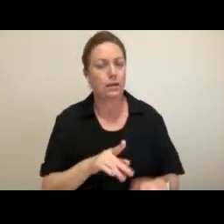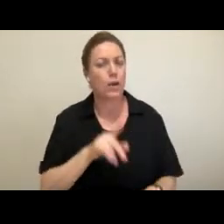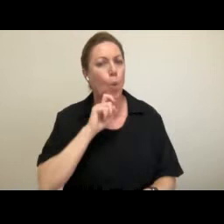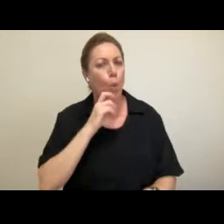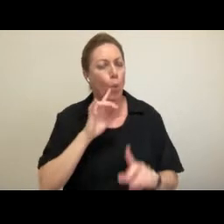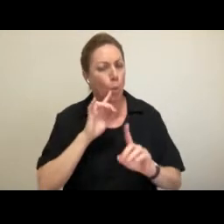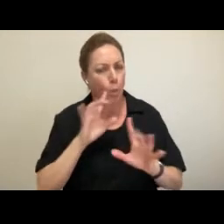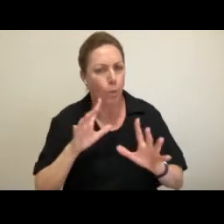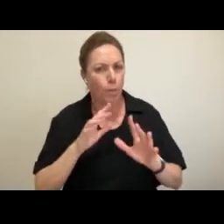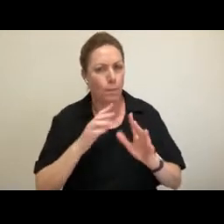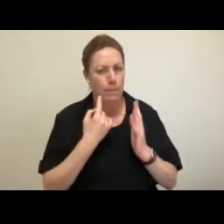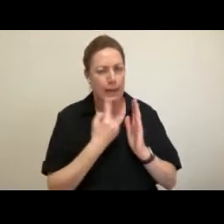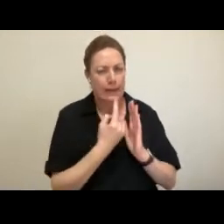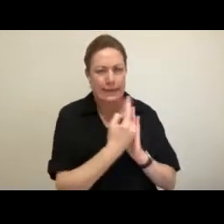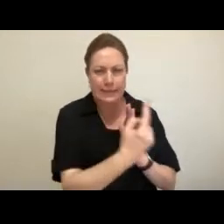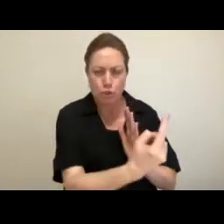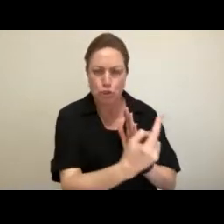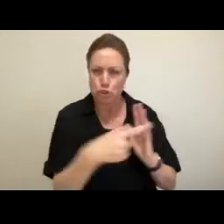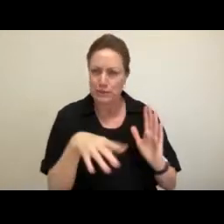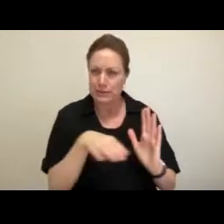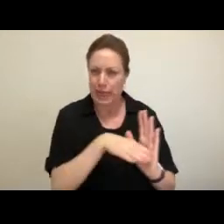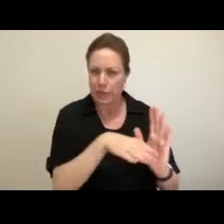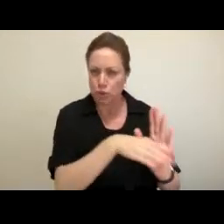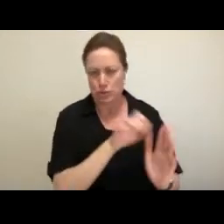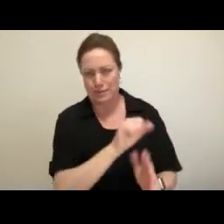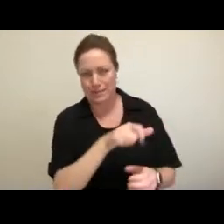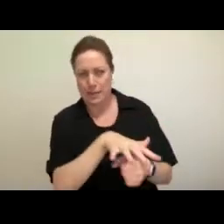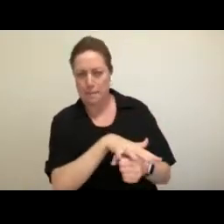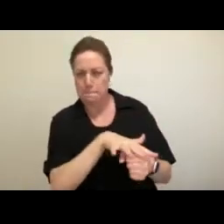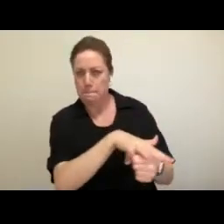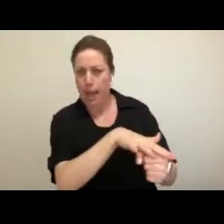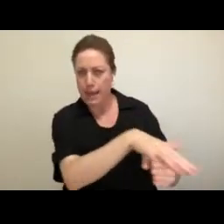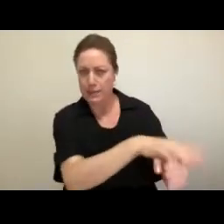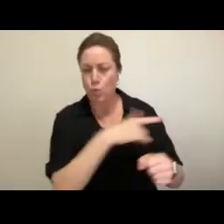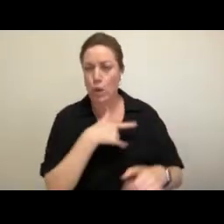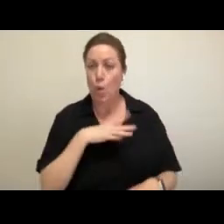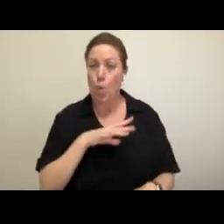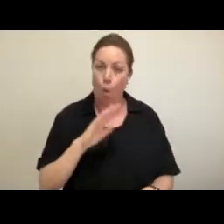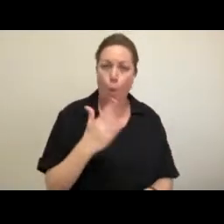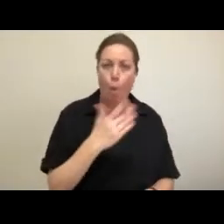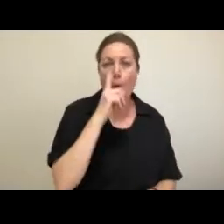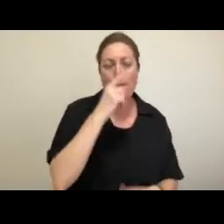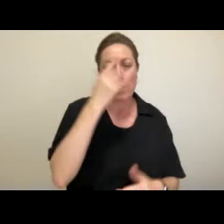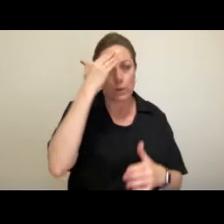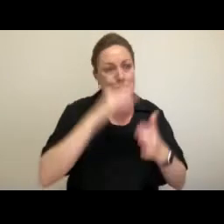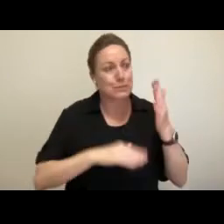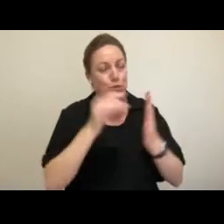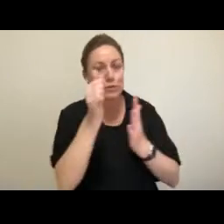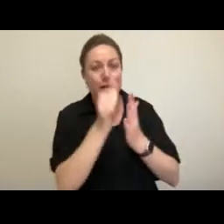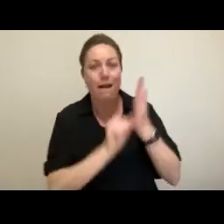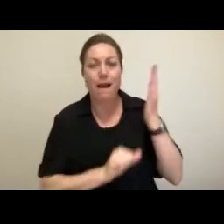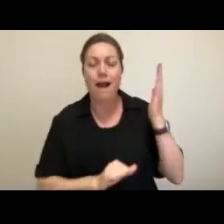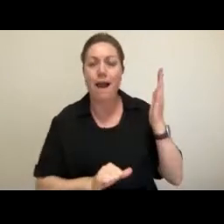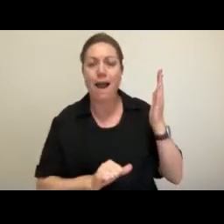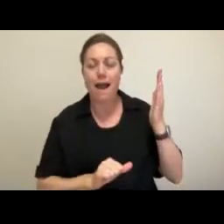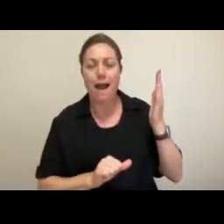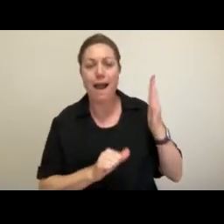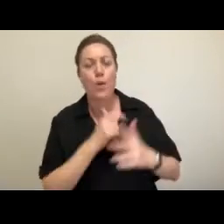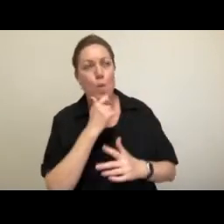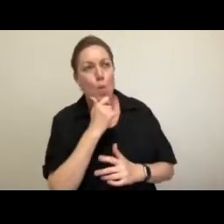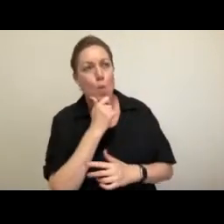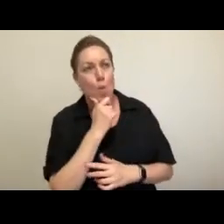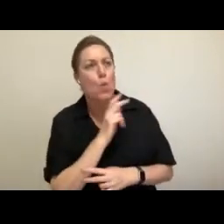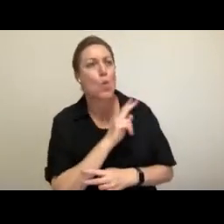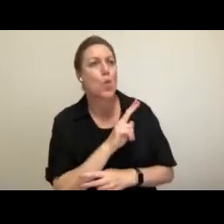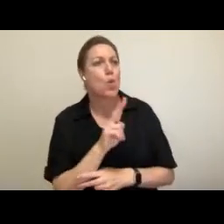place. Because we want everyone to experience art, stations are really democratic, open spaces, so